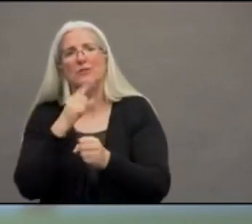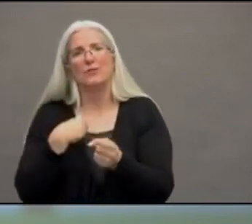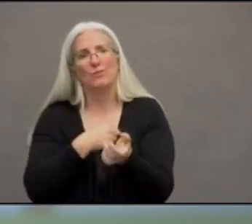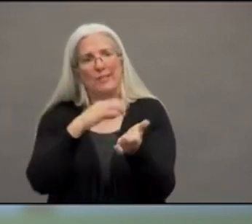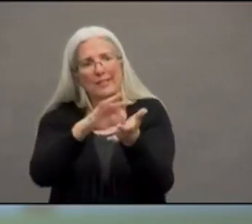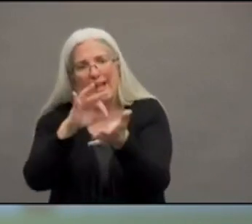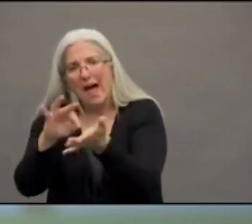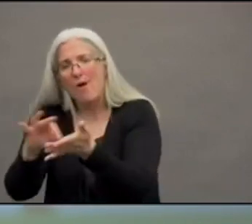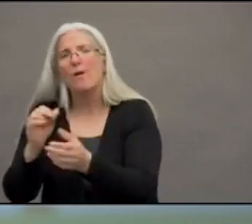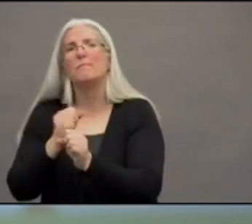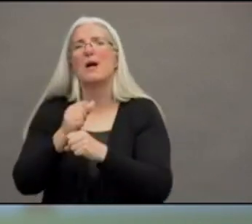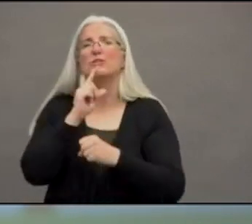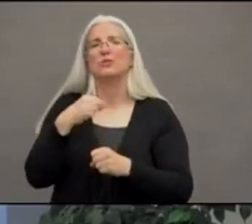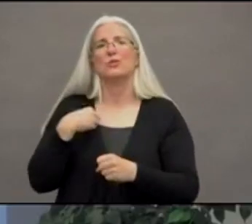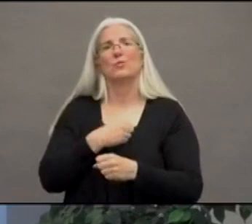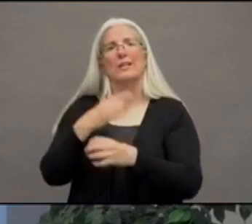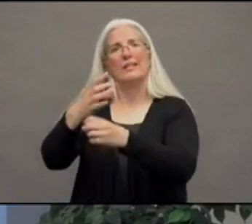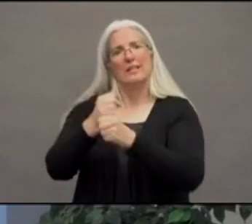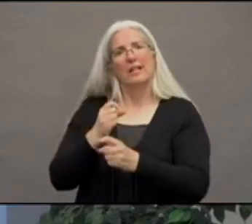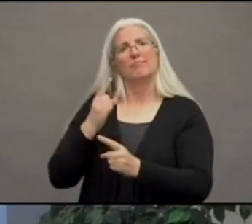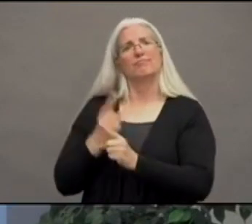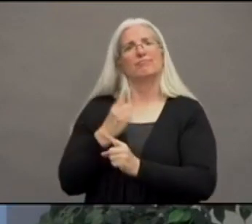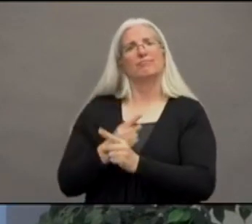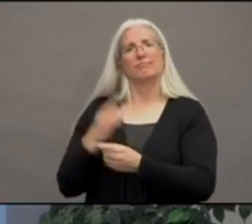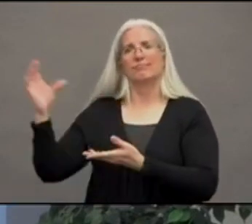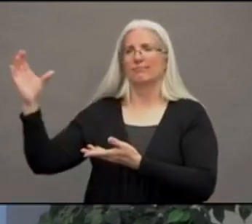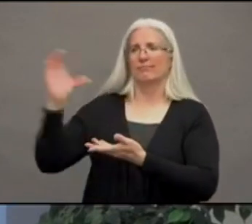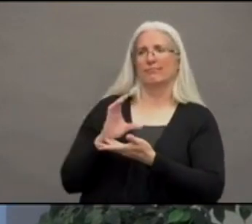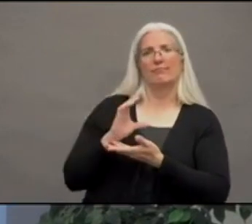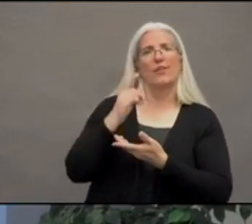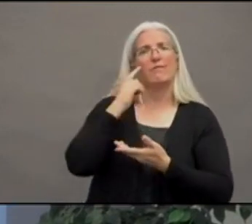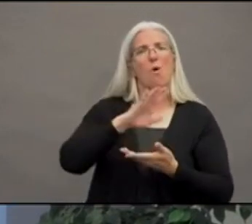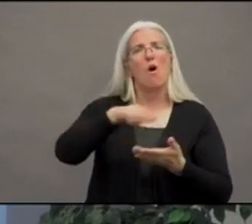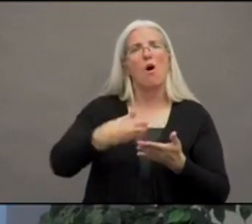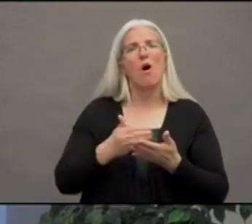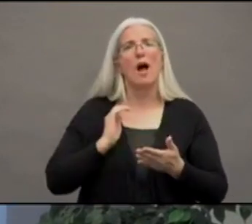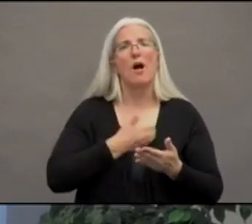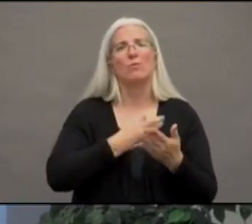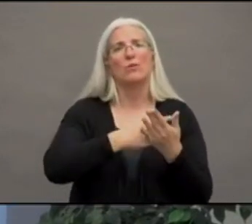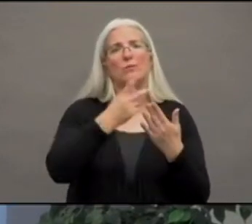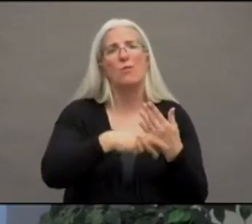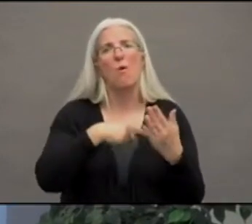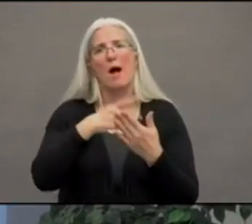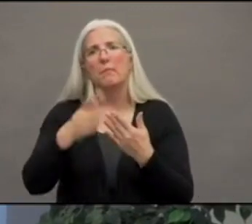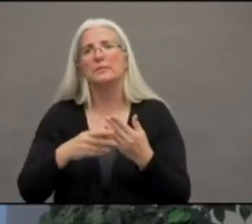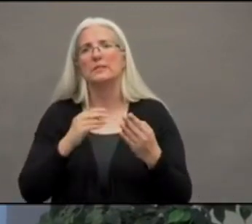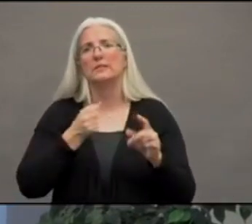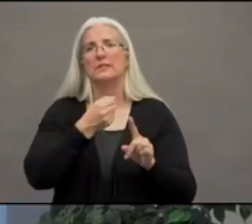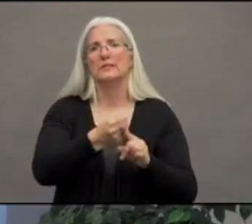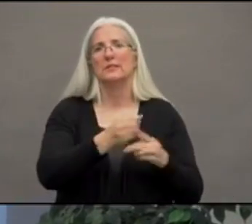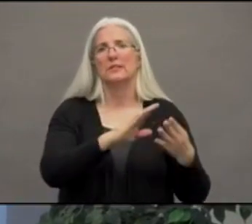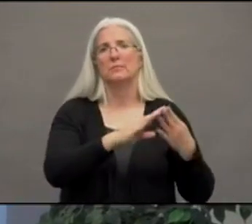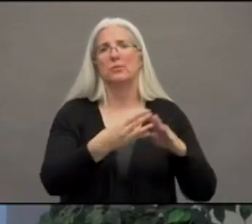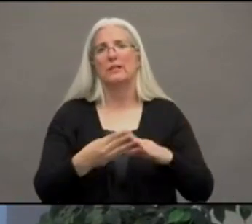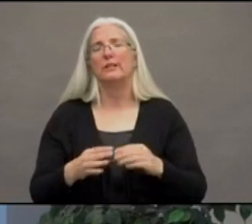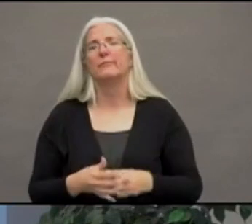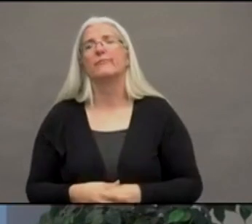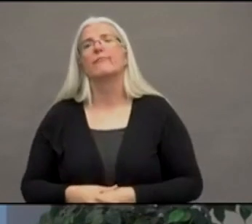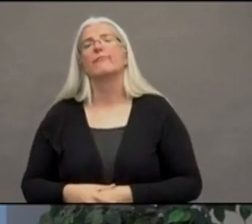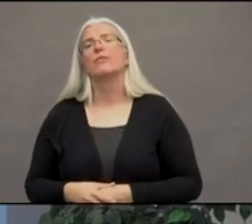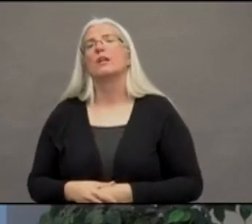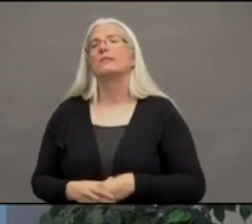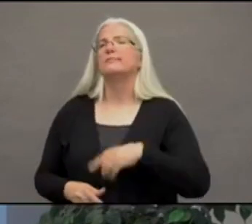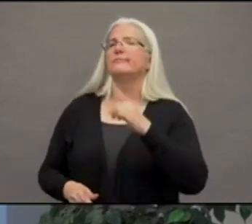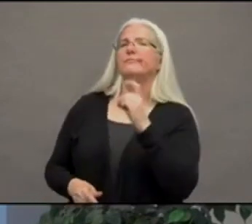for all of those programs we talked about. So let's go over a little bit about what people need to include and maybe some questions that they have, Sure.